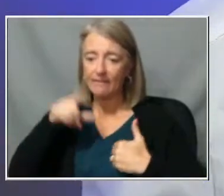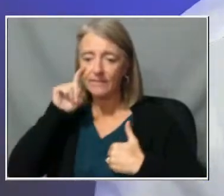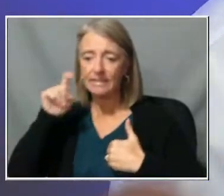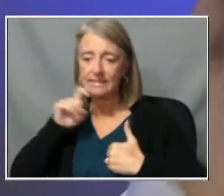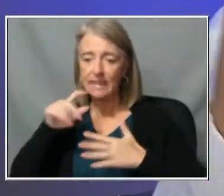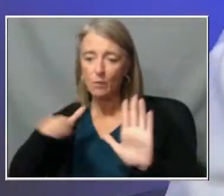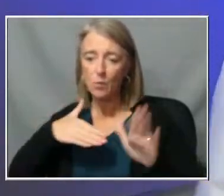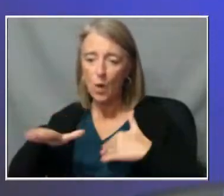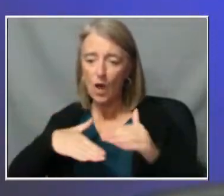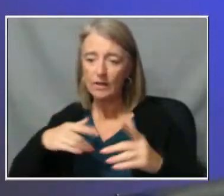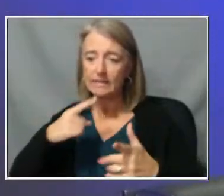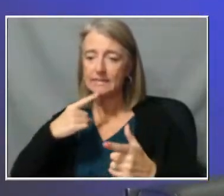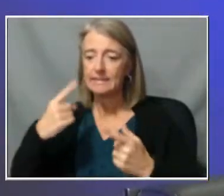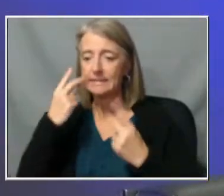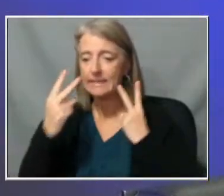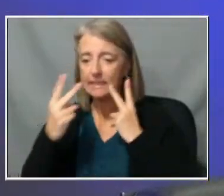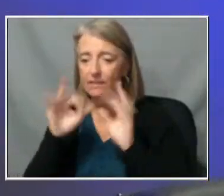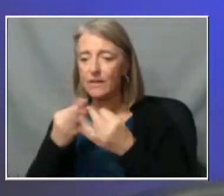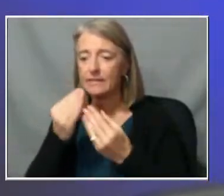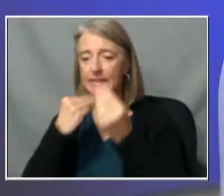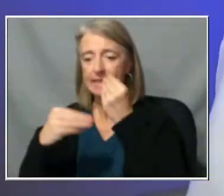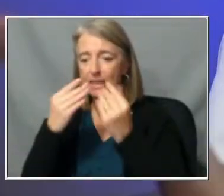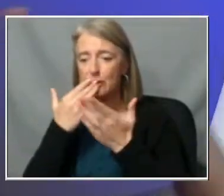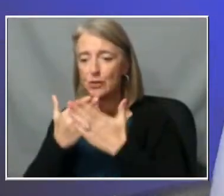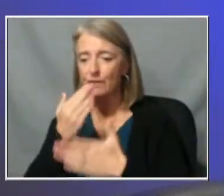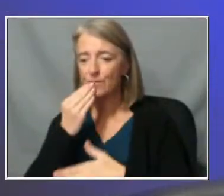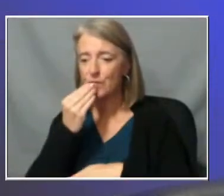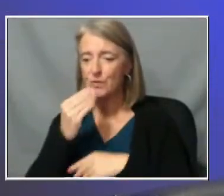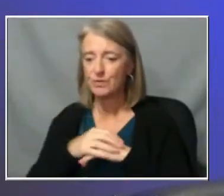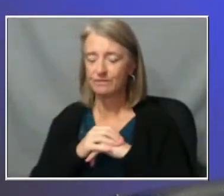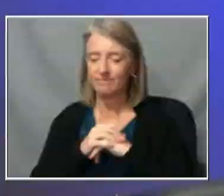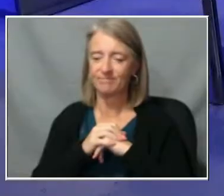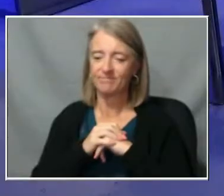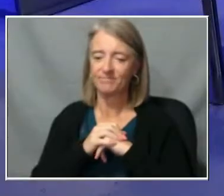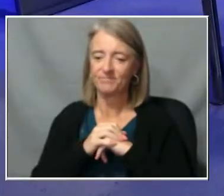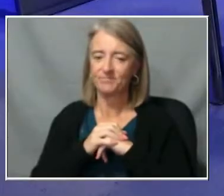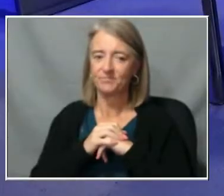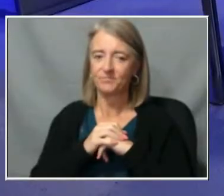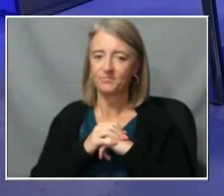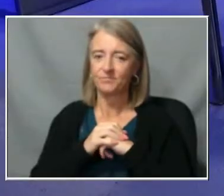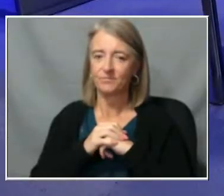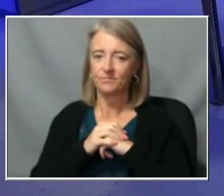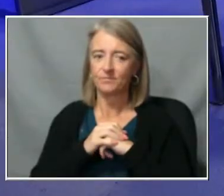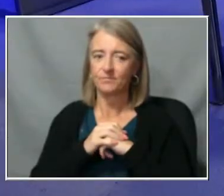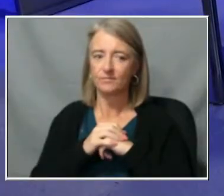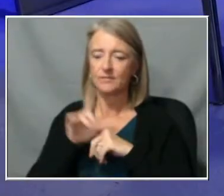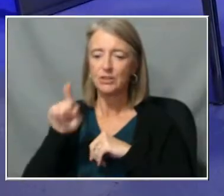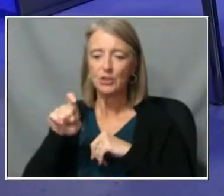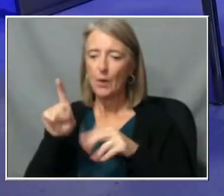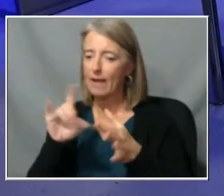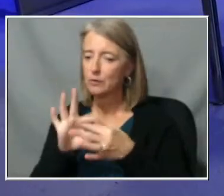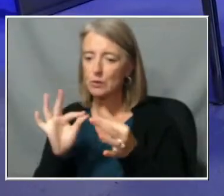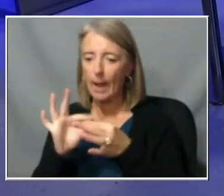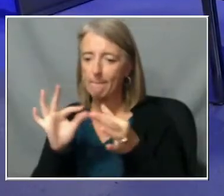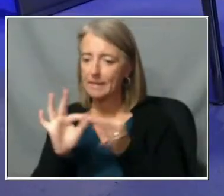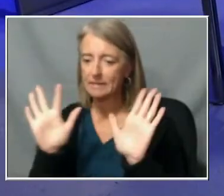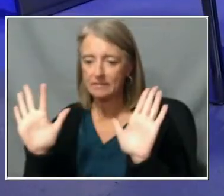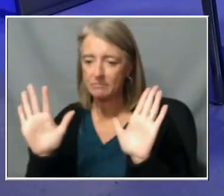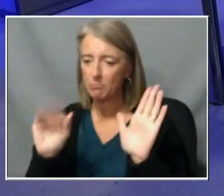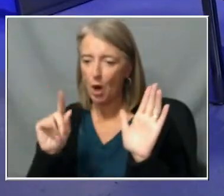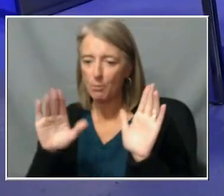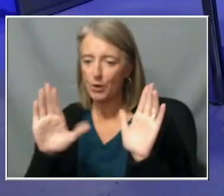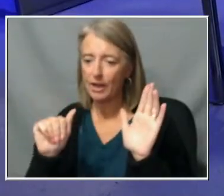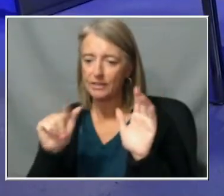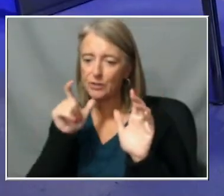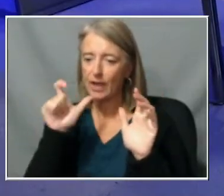seeing their families and eating really good food. Okay. Right? So, Barbara, I'm looking at you. You don't have to comment. I'm letting you comment if you want to